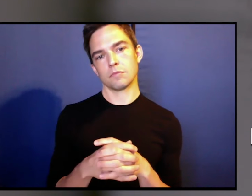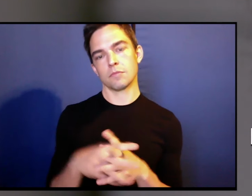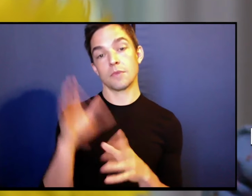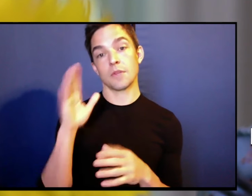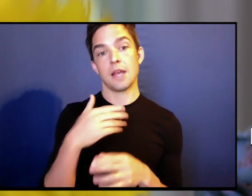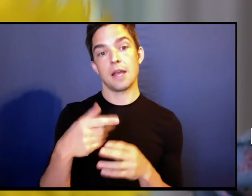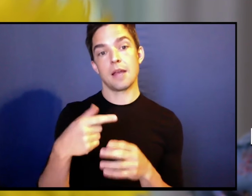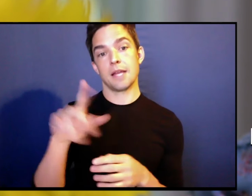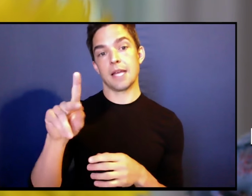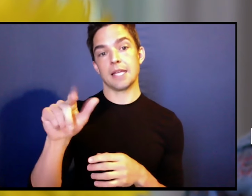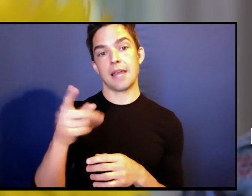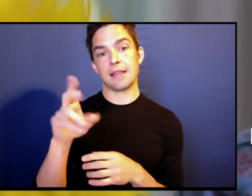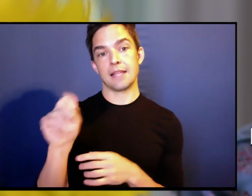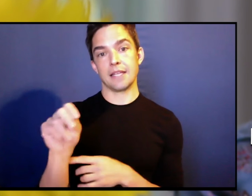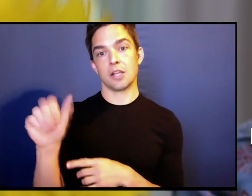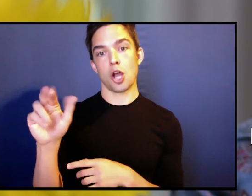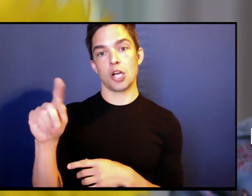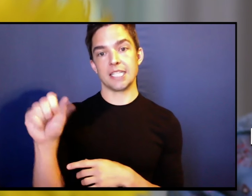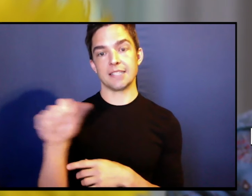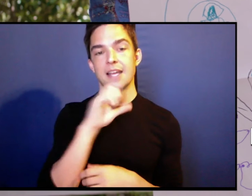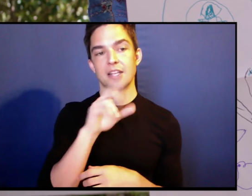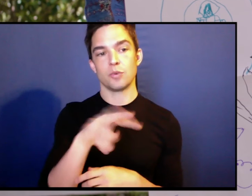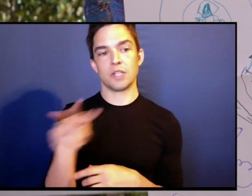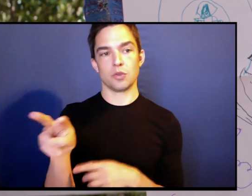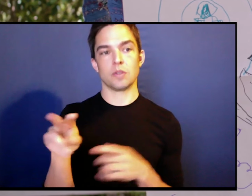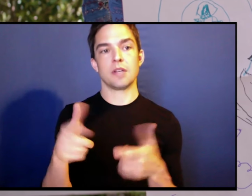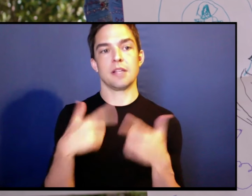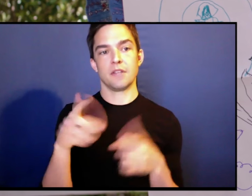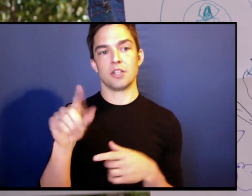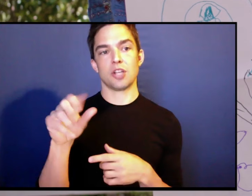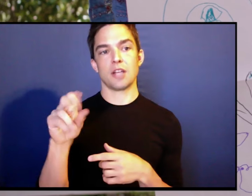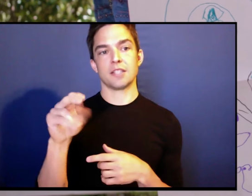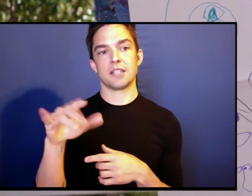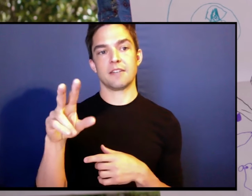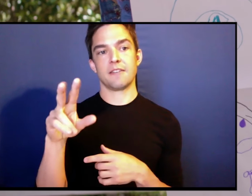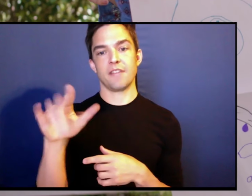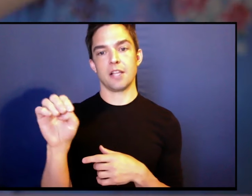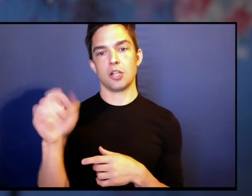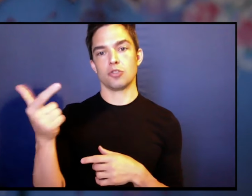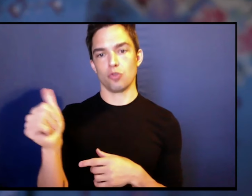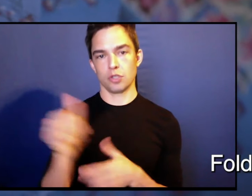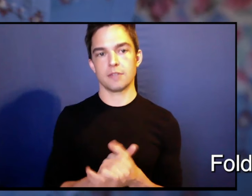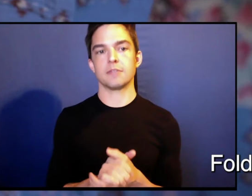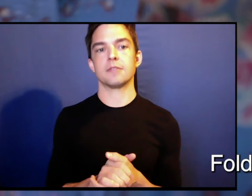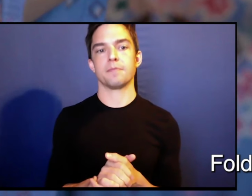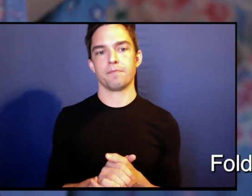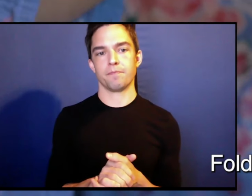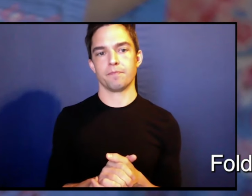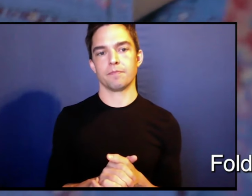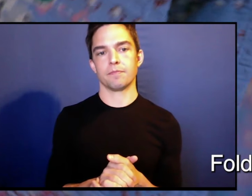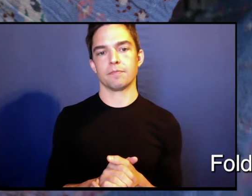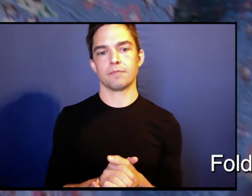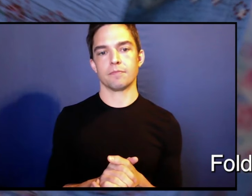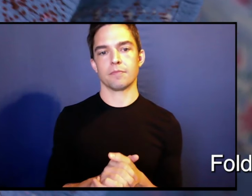Hi, my name is Kathleen Orris. I am 22 years old. I live in Dawsonville, Georgia. Fold it in